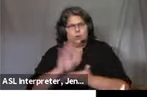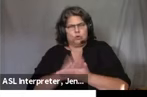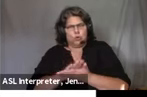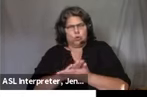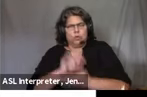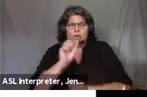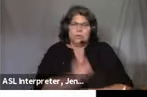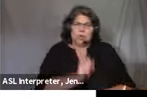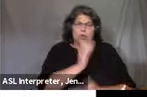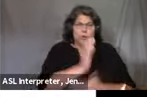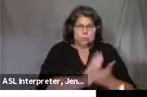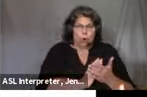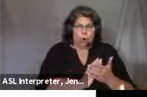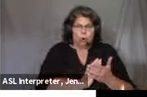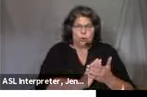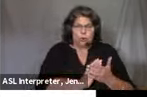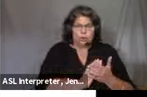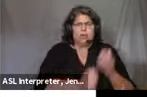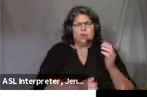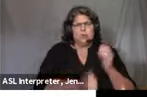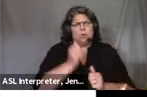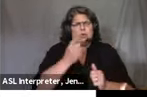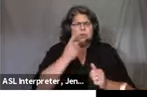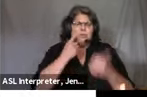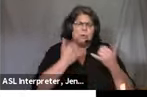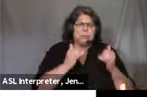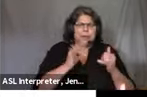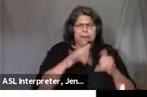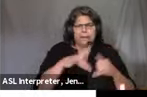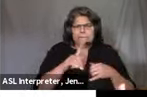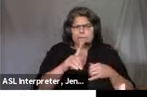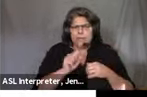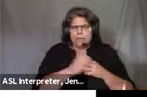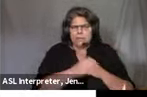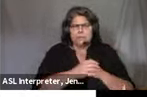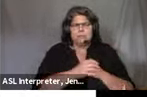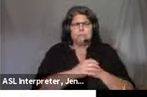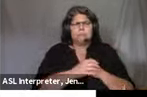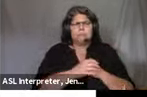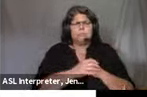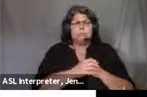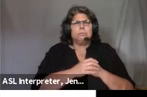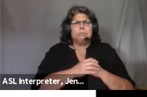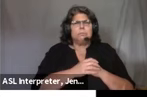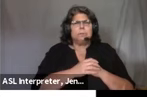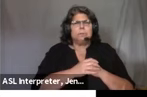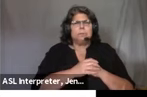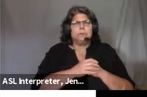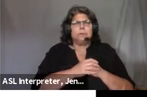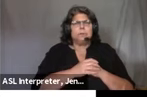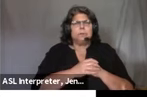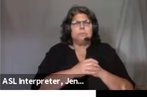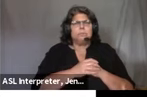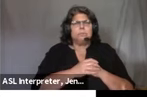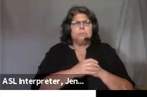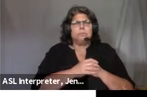primarily playing fields. And the other